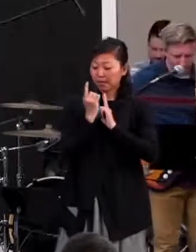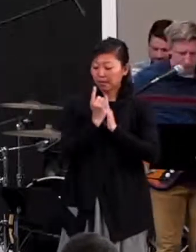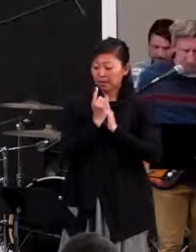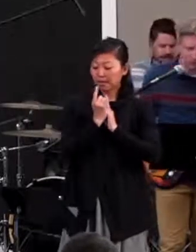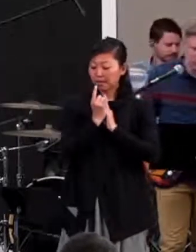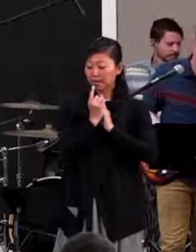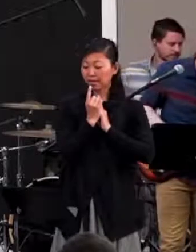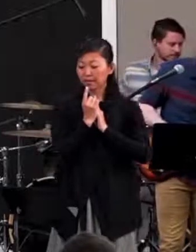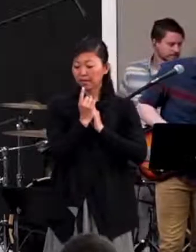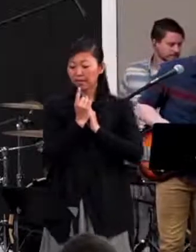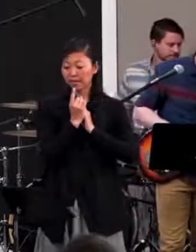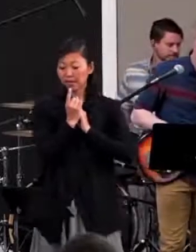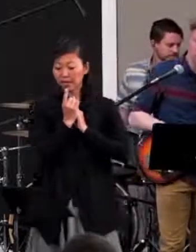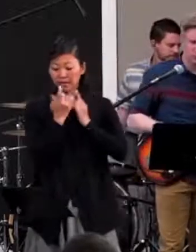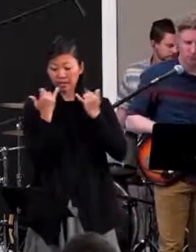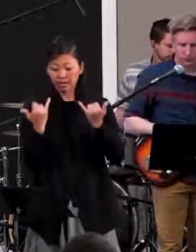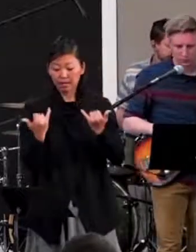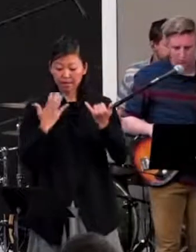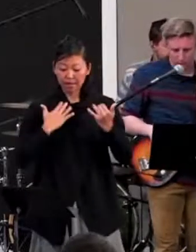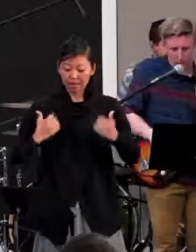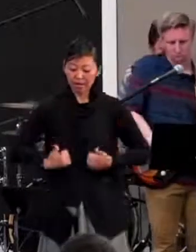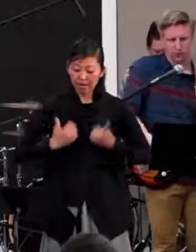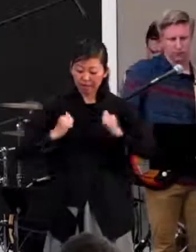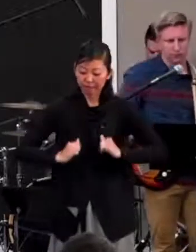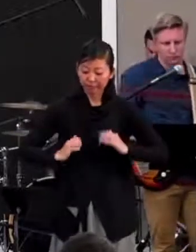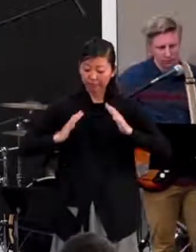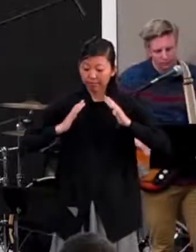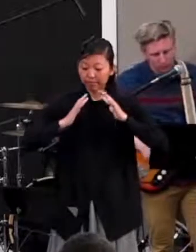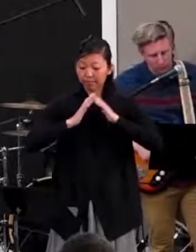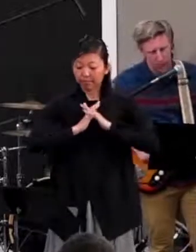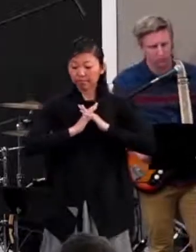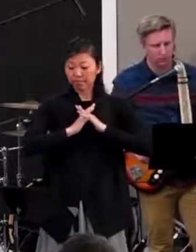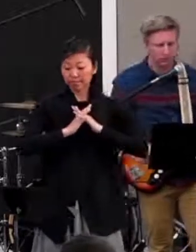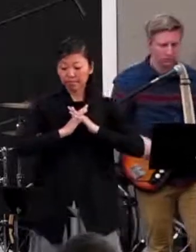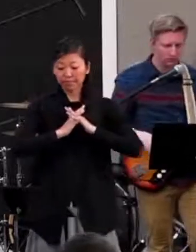along and put me back together.